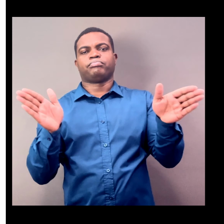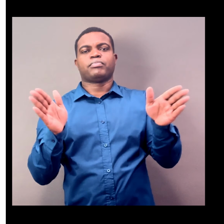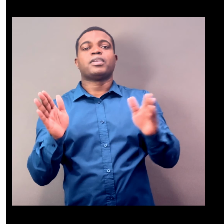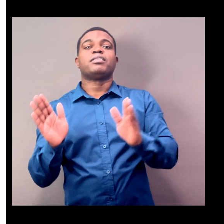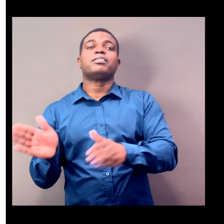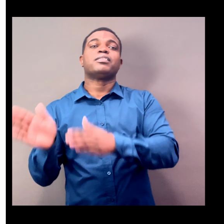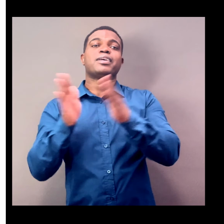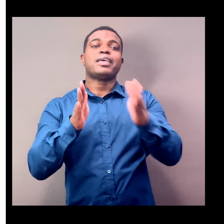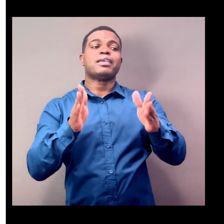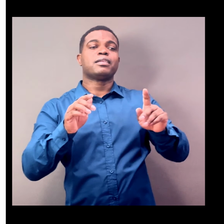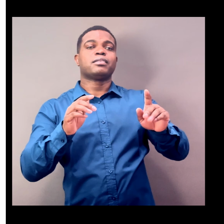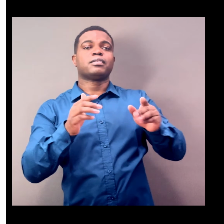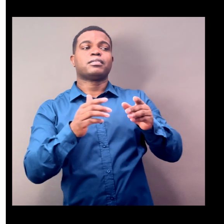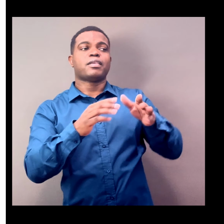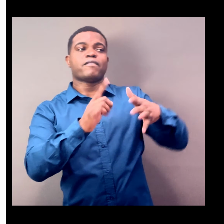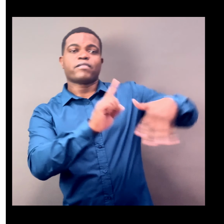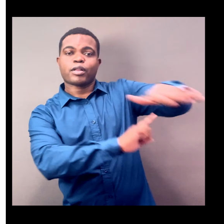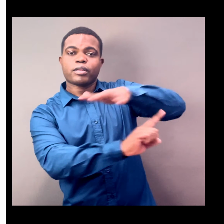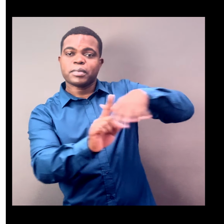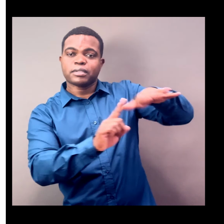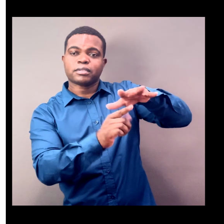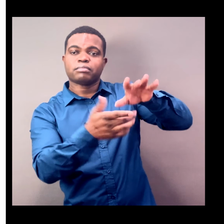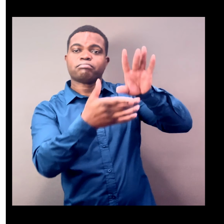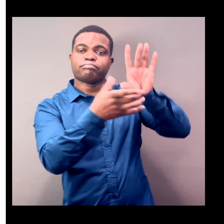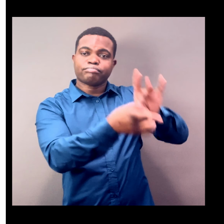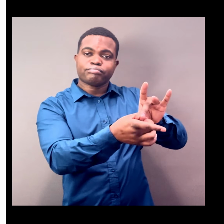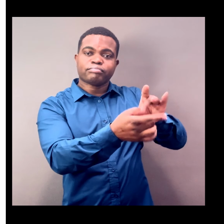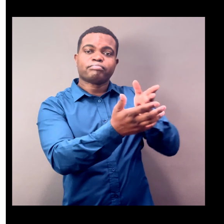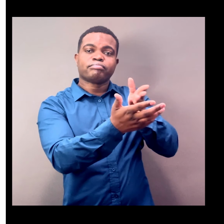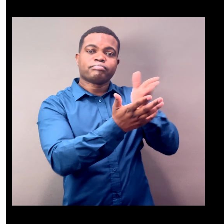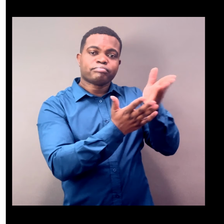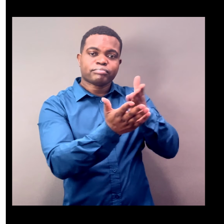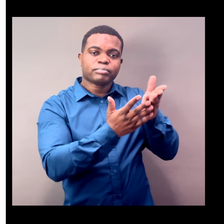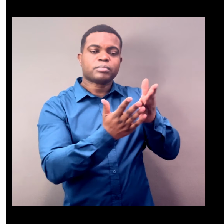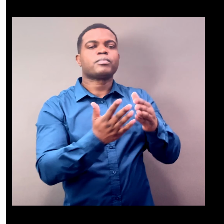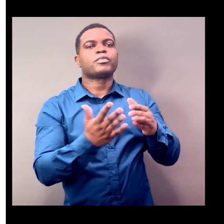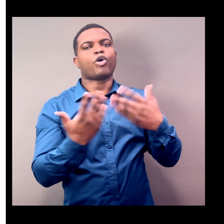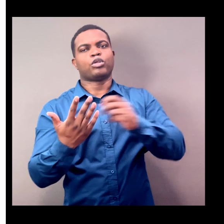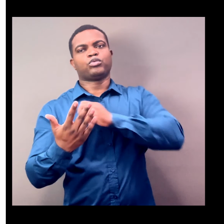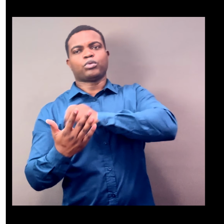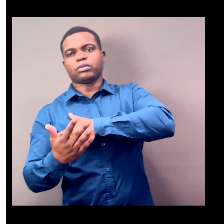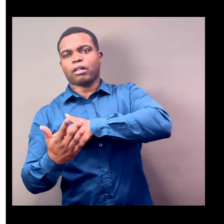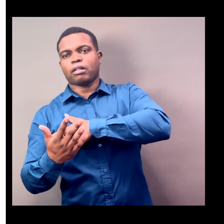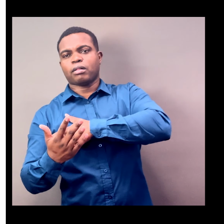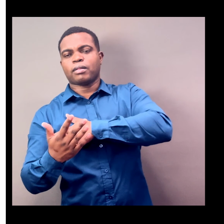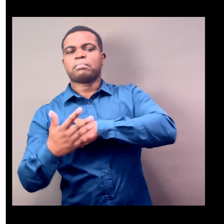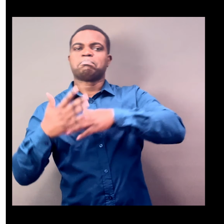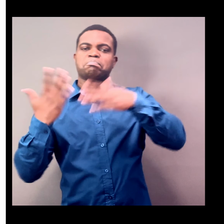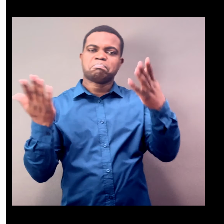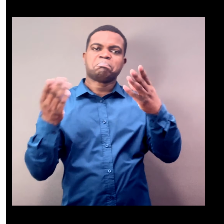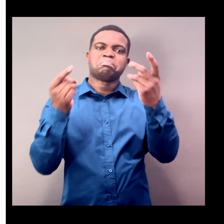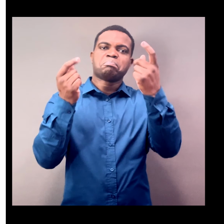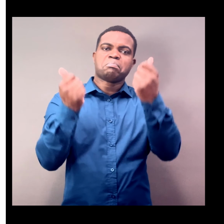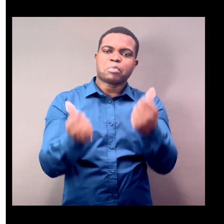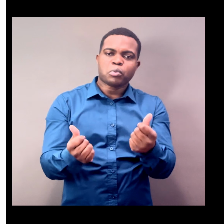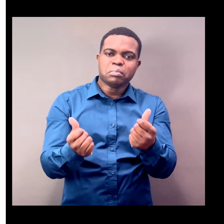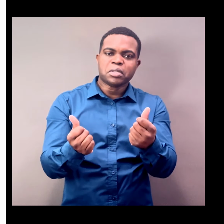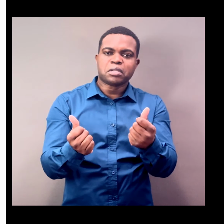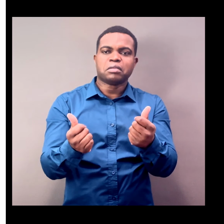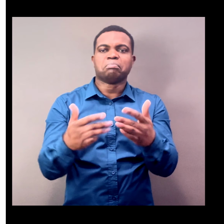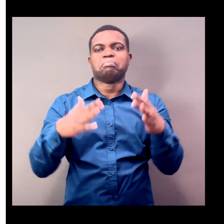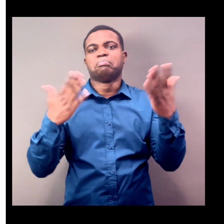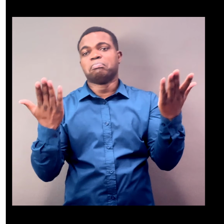the dimensional nature of engagements. You could either focus on social dimension, you